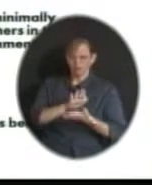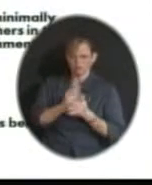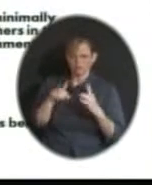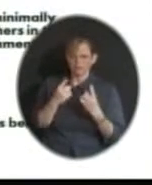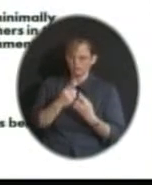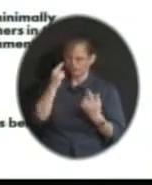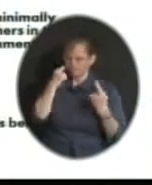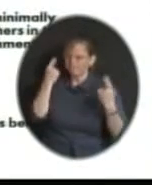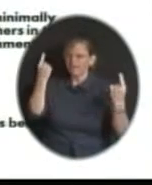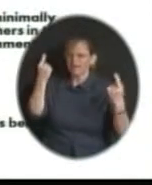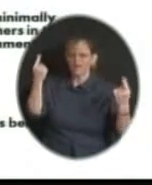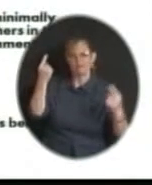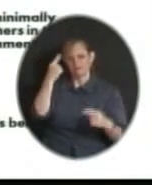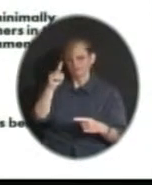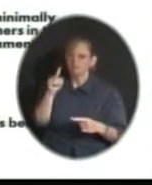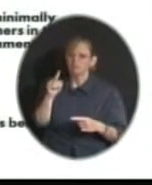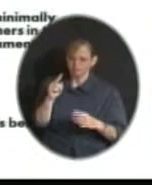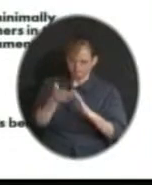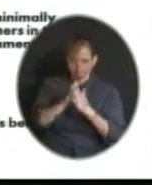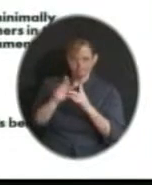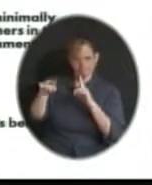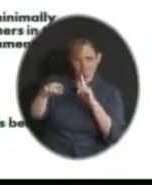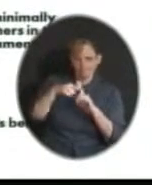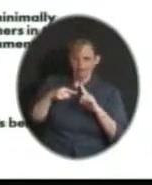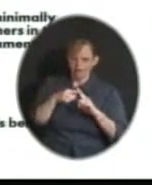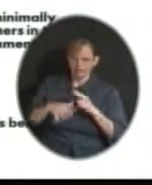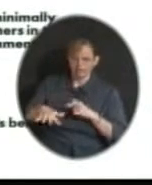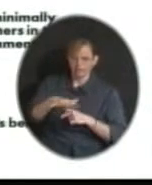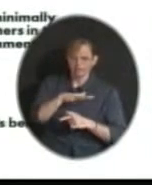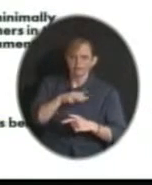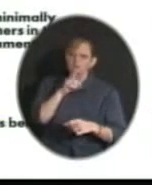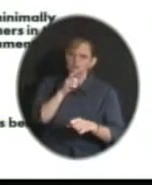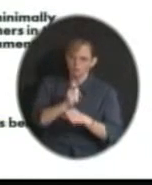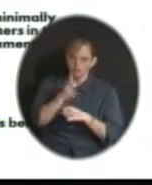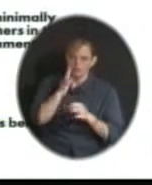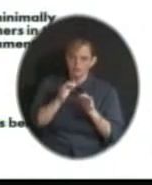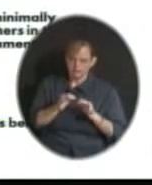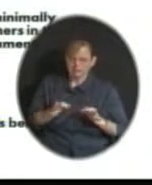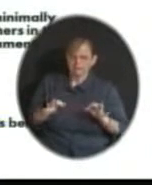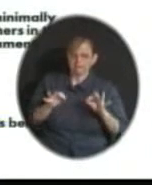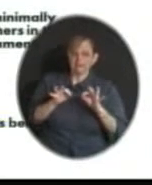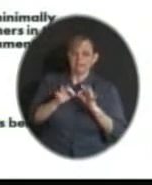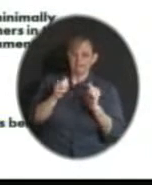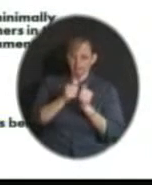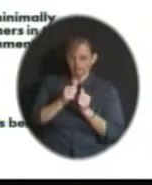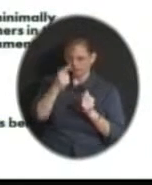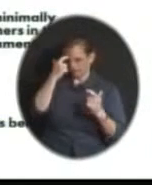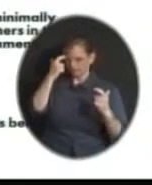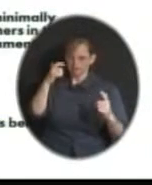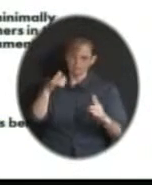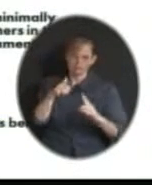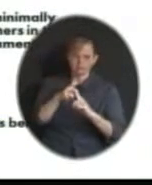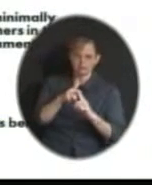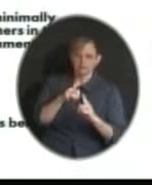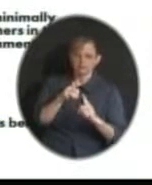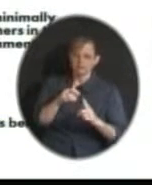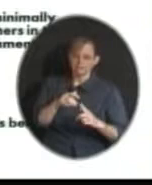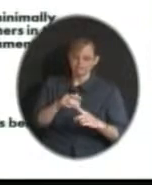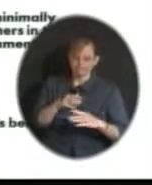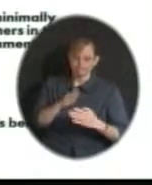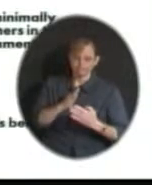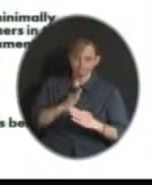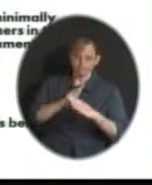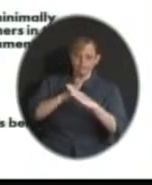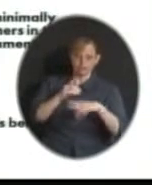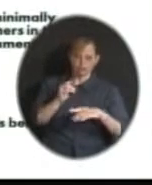of. We're sure that will continue to be a key in our bullying prevention intervention efforts. This has got to be